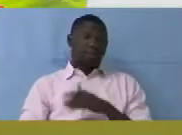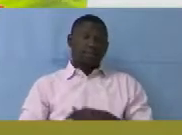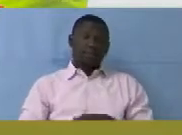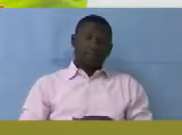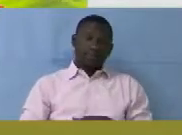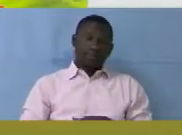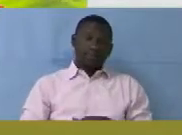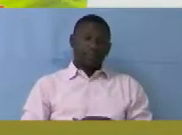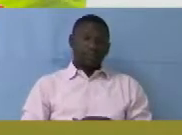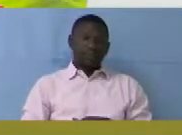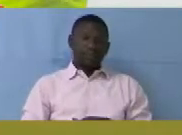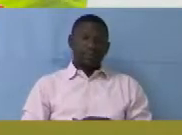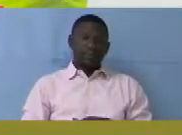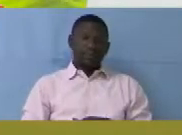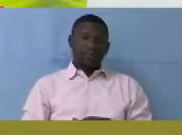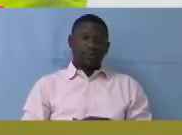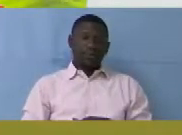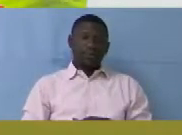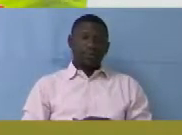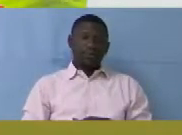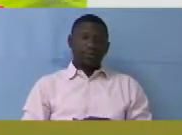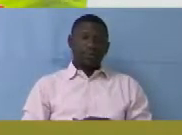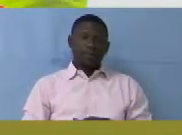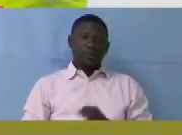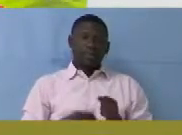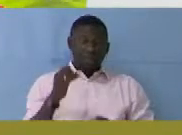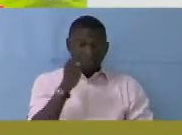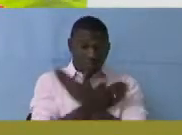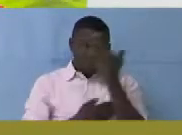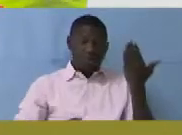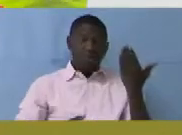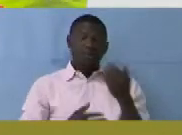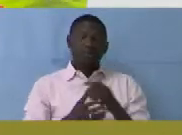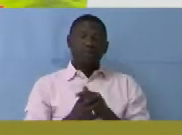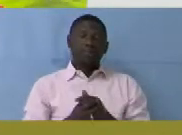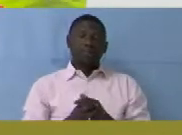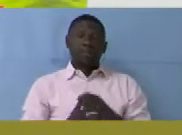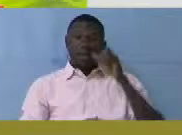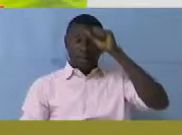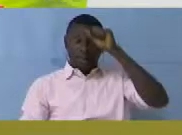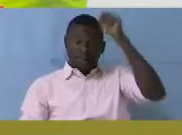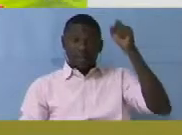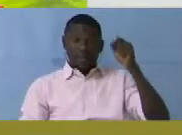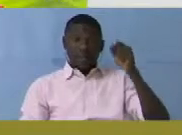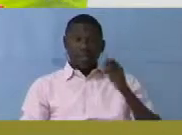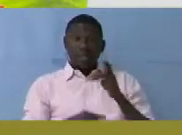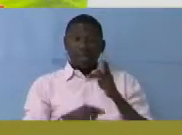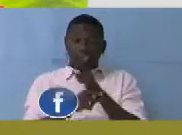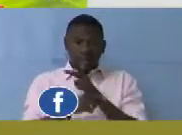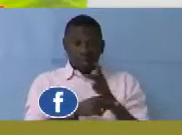morning, the presidential guards, we have a coaster.